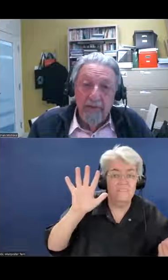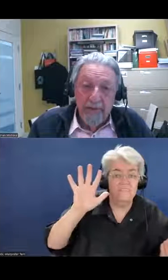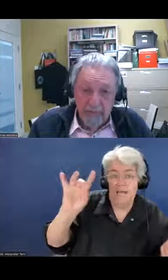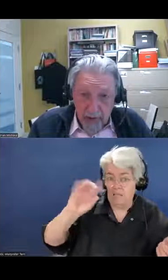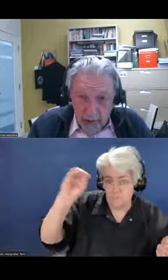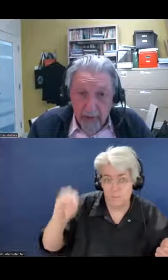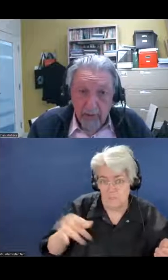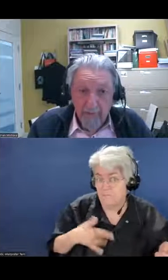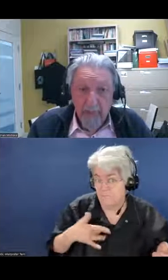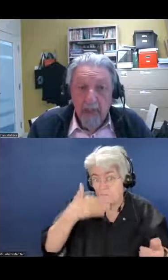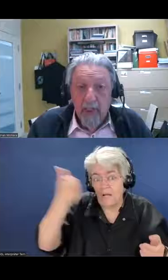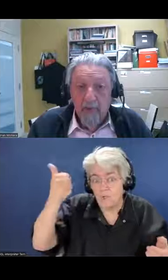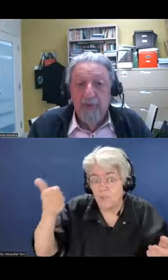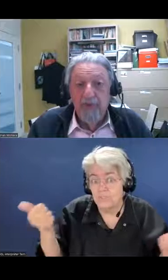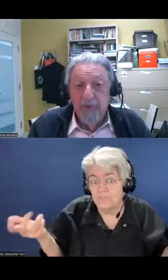58% did.